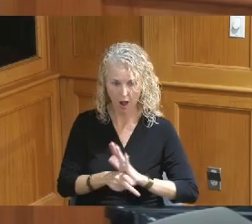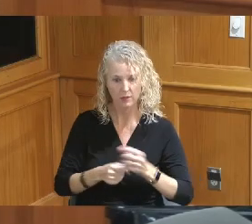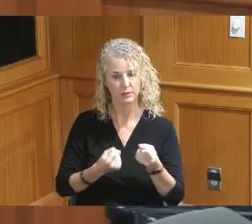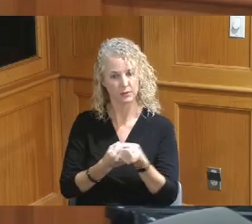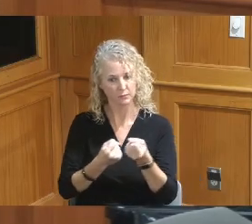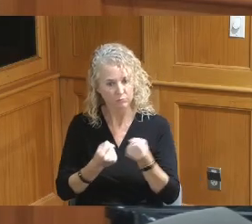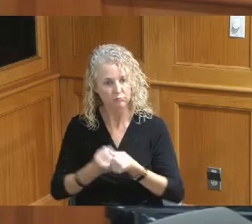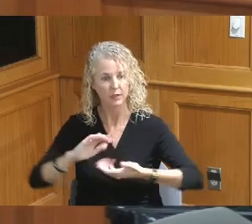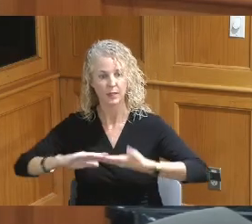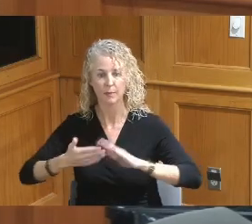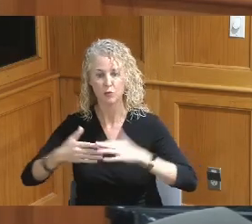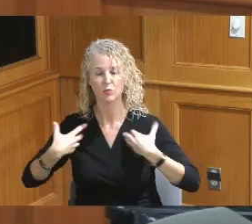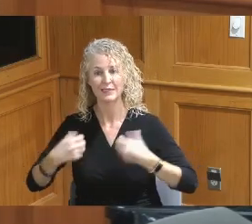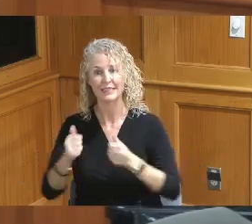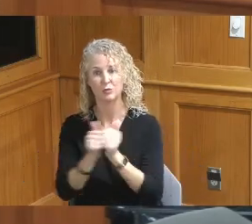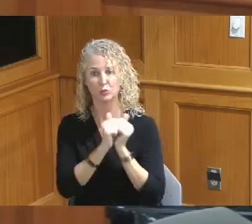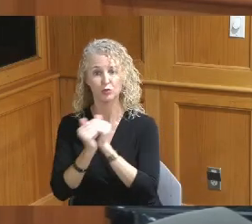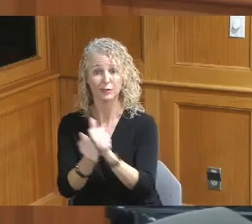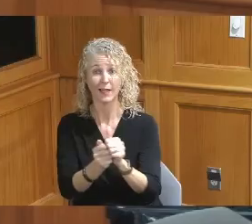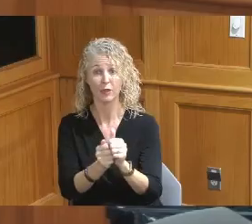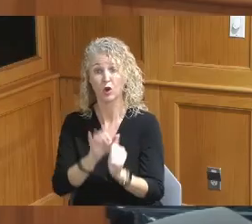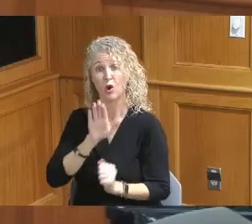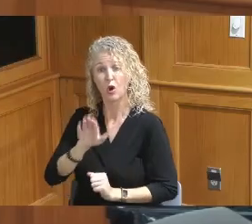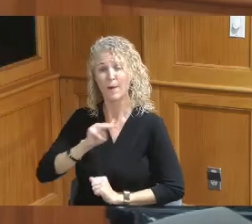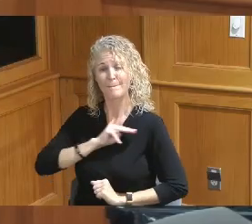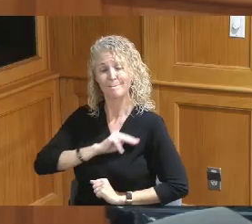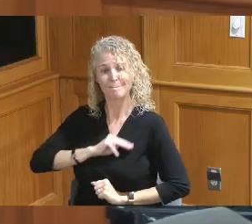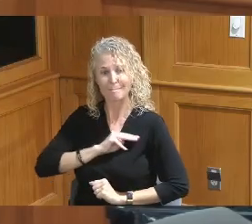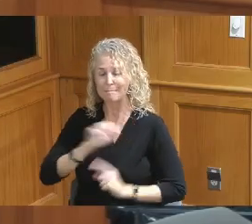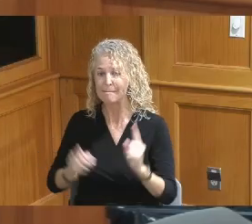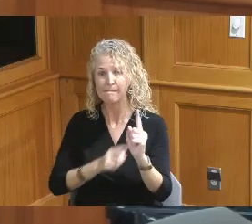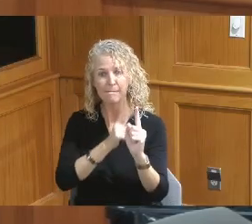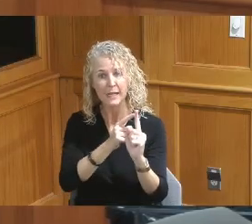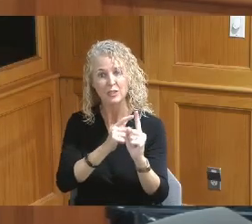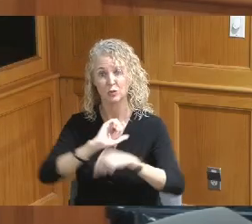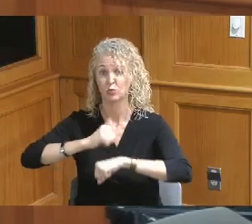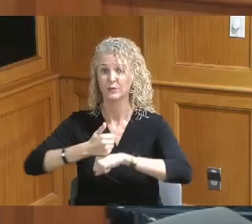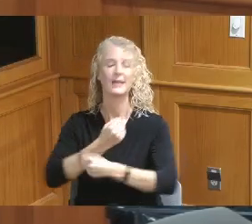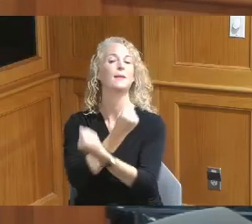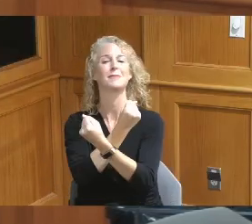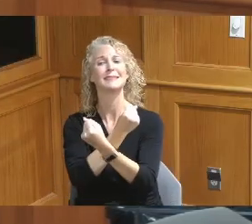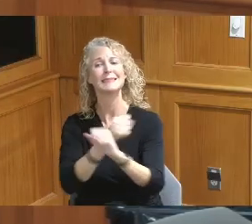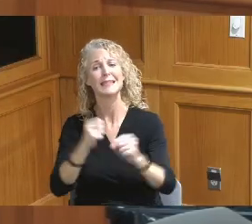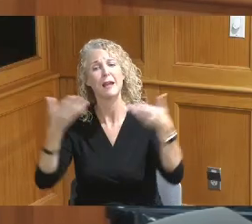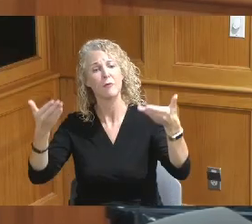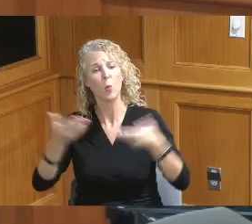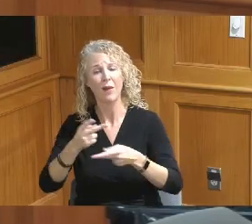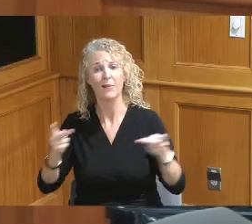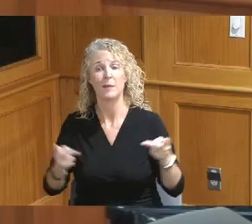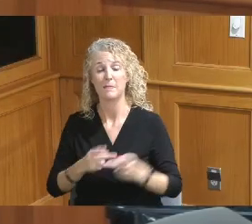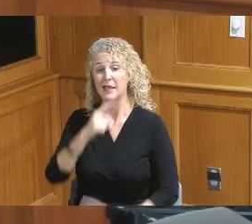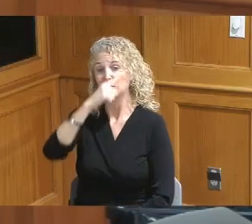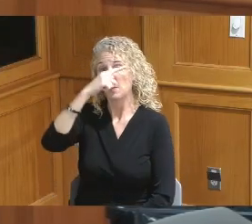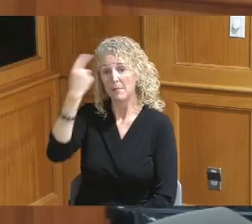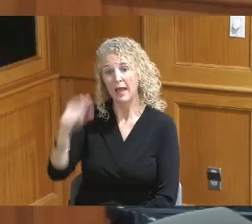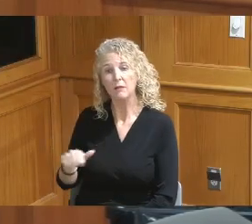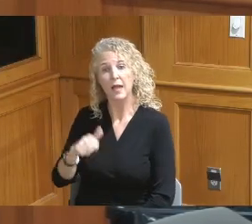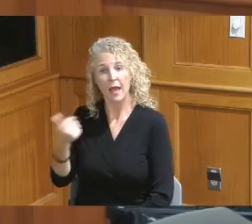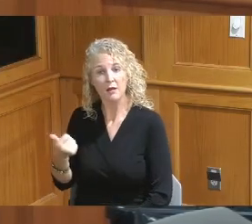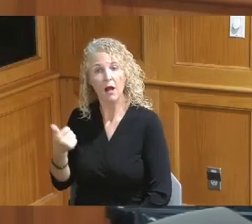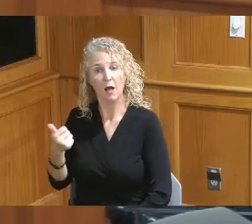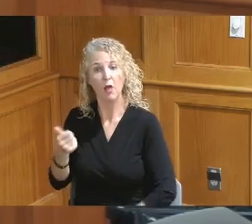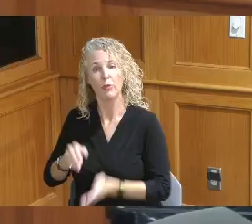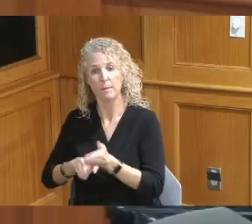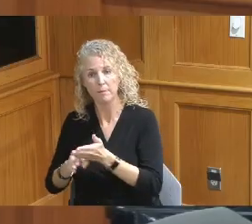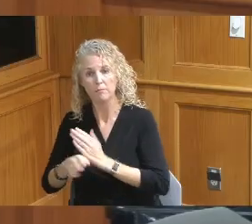advocacy. Dr. Connor has made it her mission to create safe, welcoming spaces where Black and other